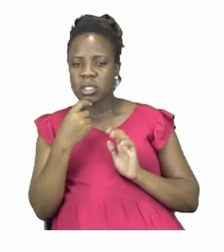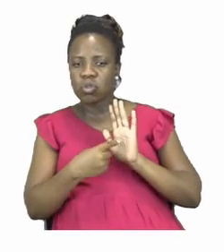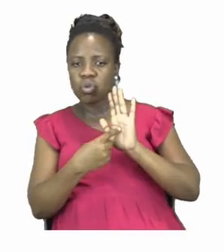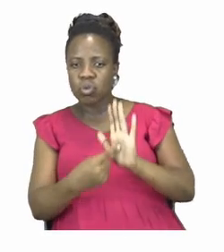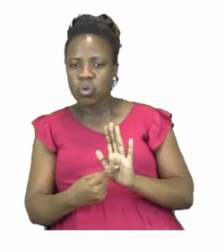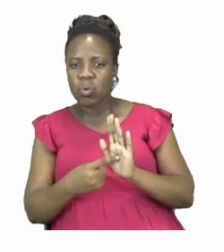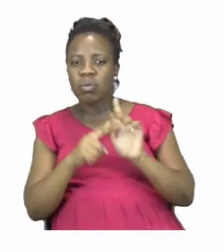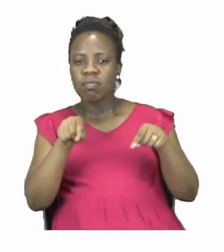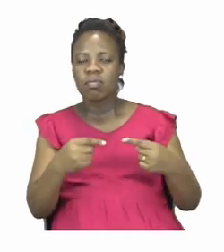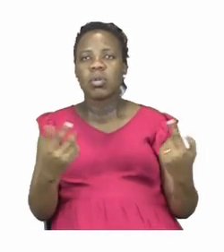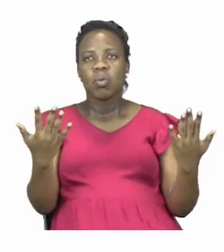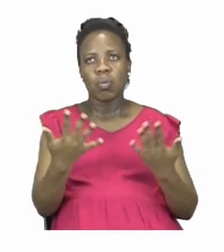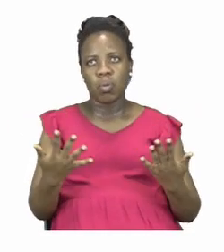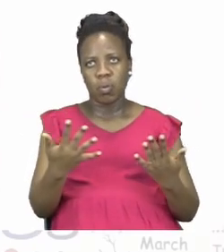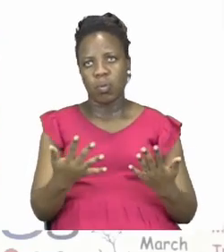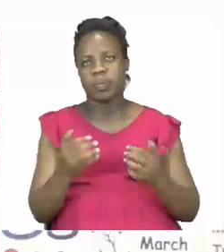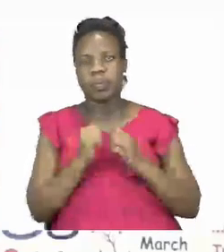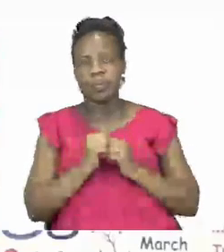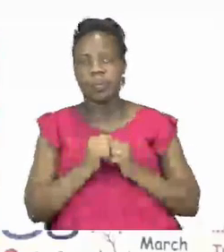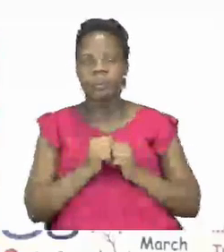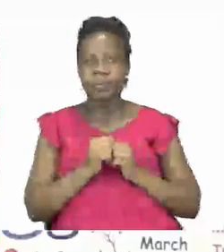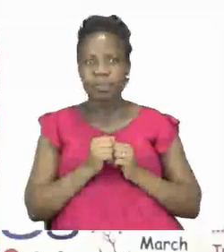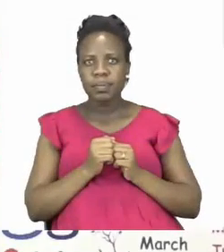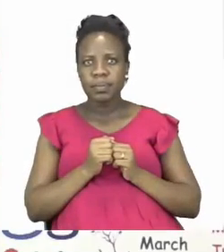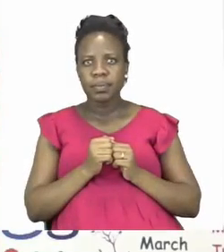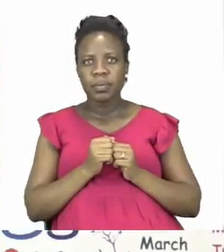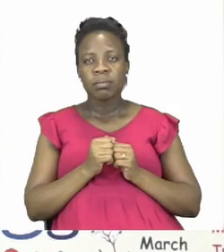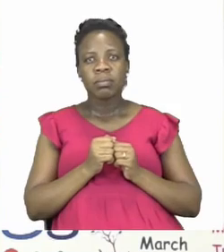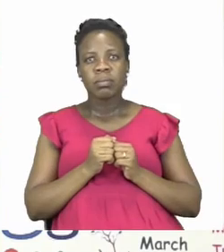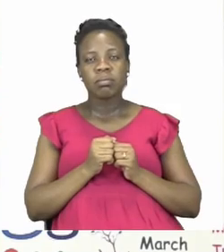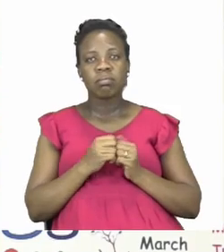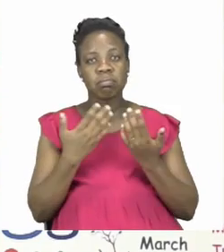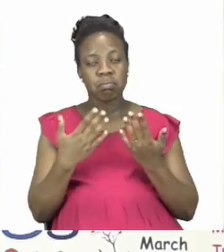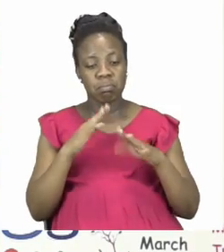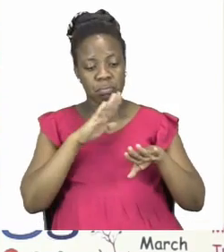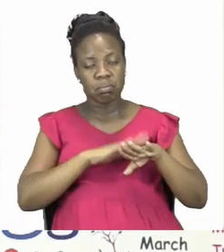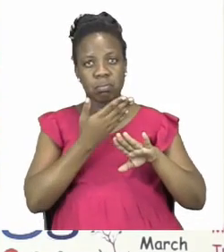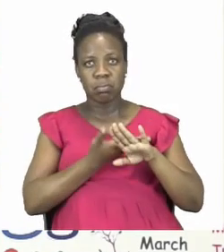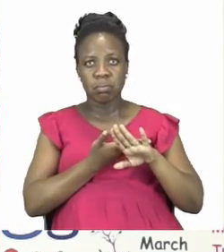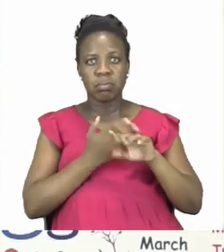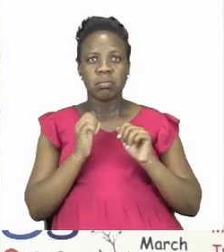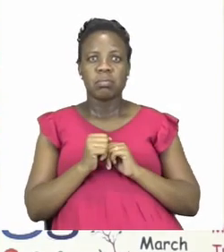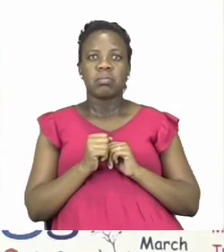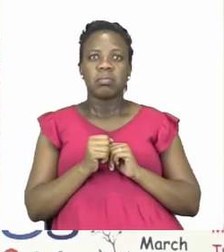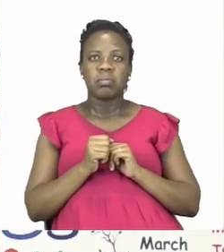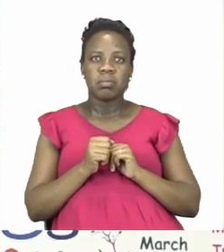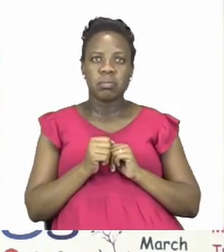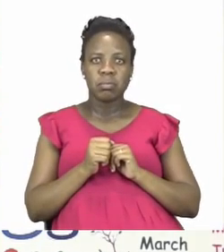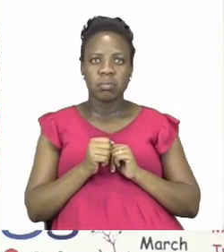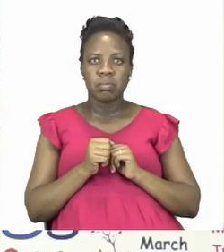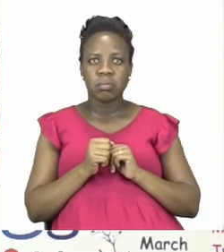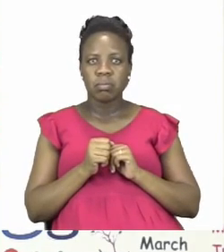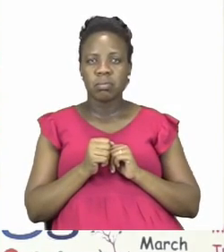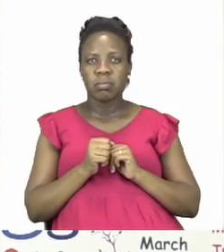board, I drew this table and I put in a few examples of these words for you. Now let's quickly have